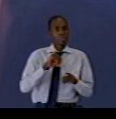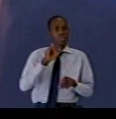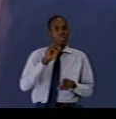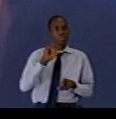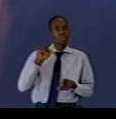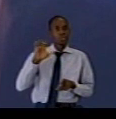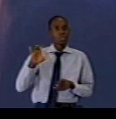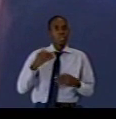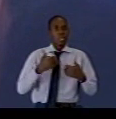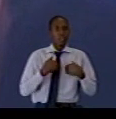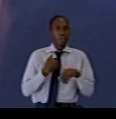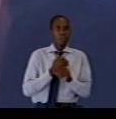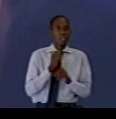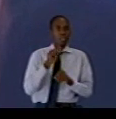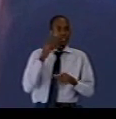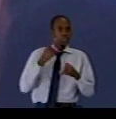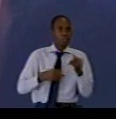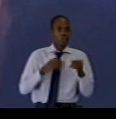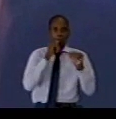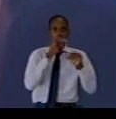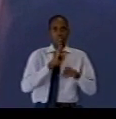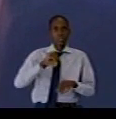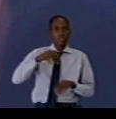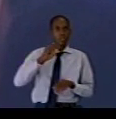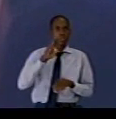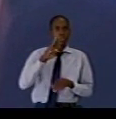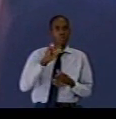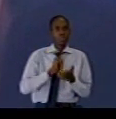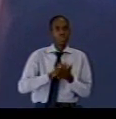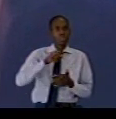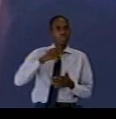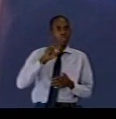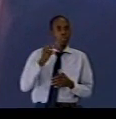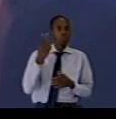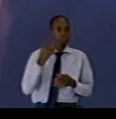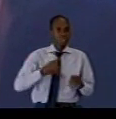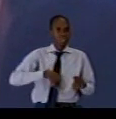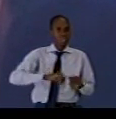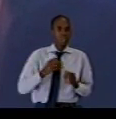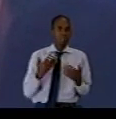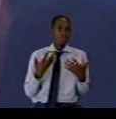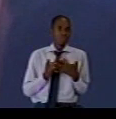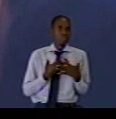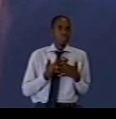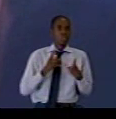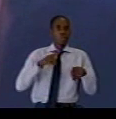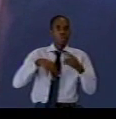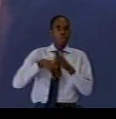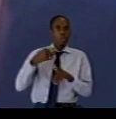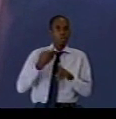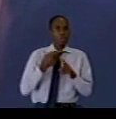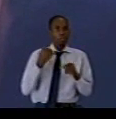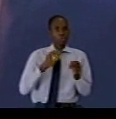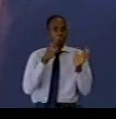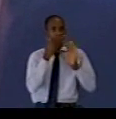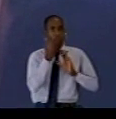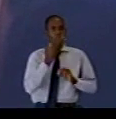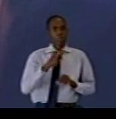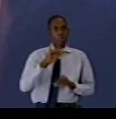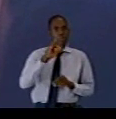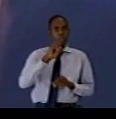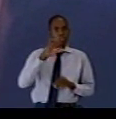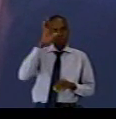soon as Isaac had made an end of blessing Jacob, and Jacob was yet scarce gone out from the presence of Isaac his